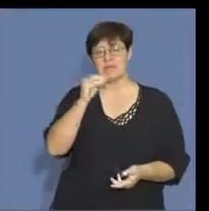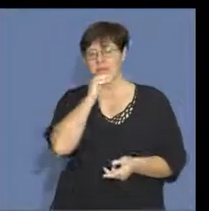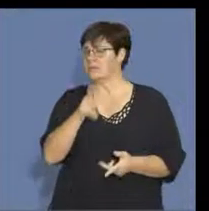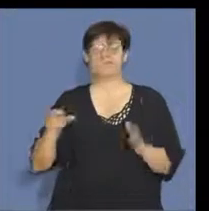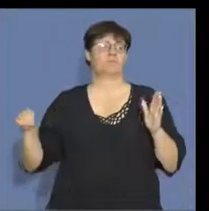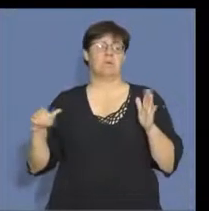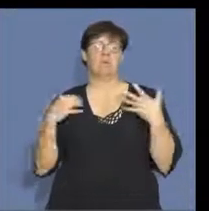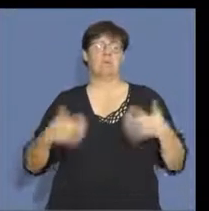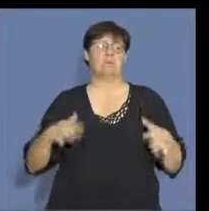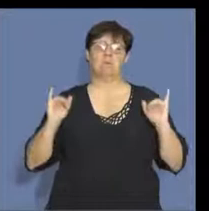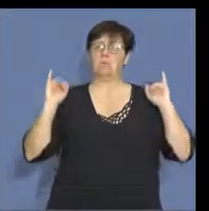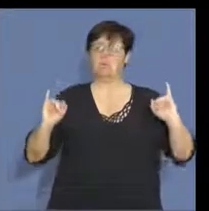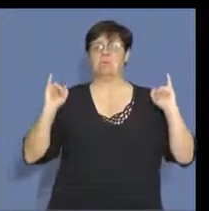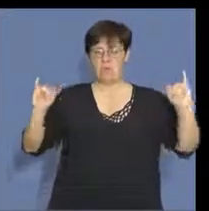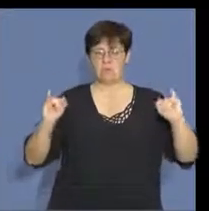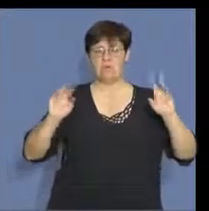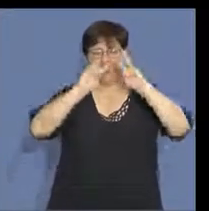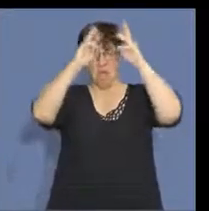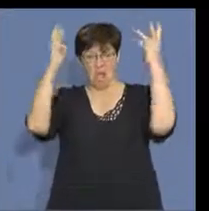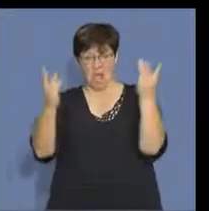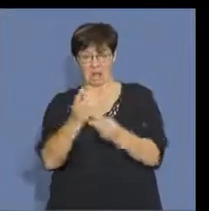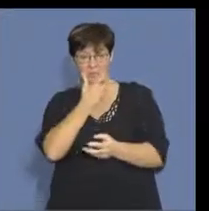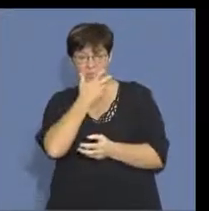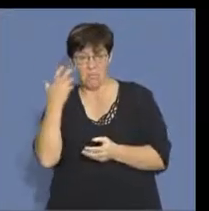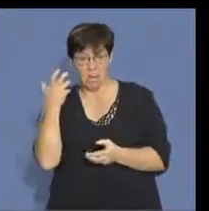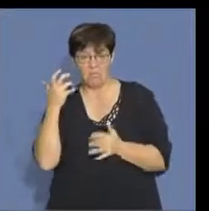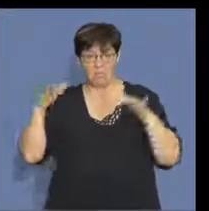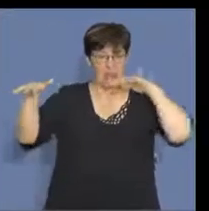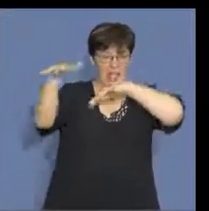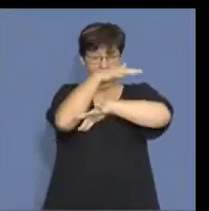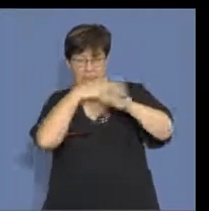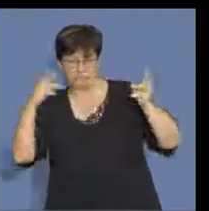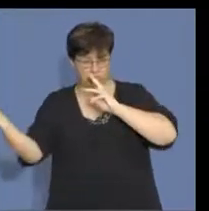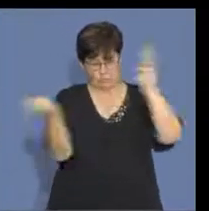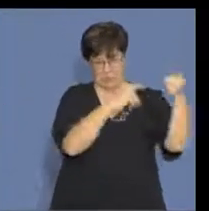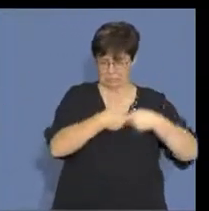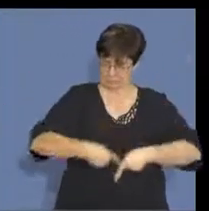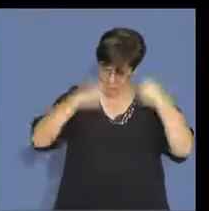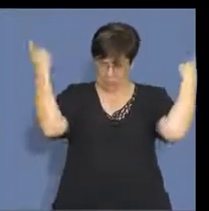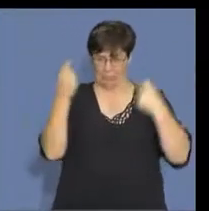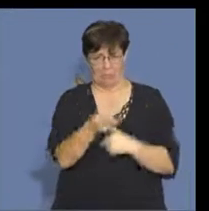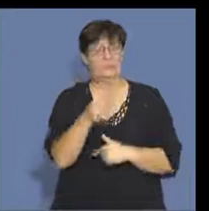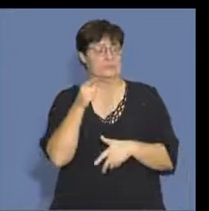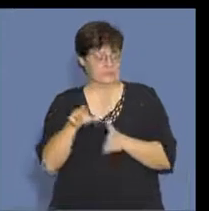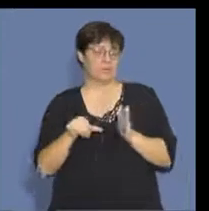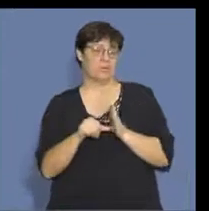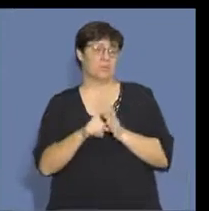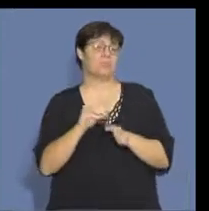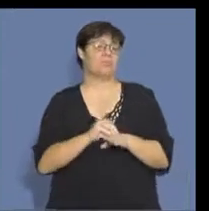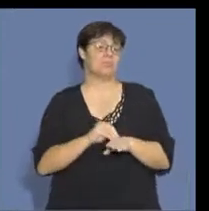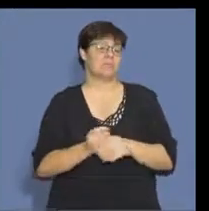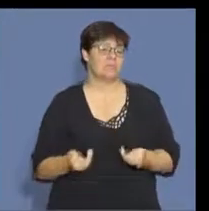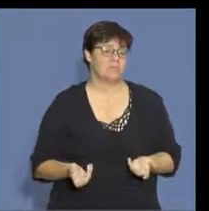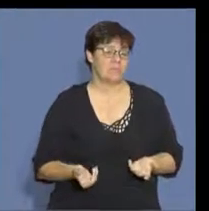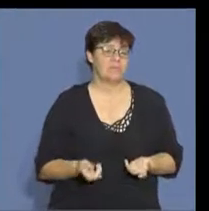serious consequences such as global warming and climate disruption may result. What is important is that cellular